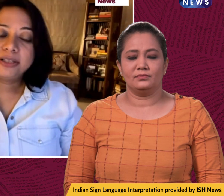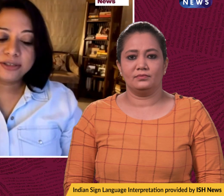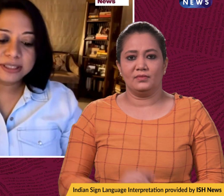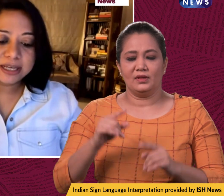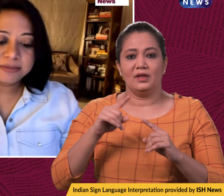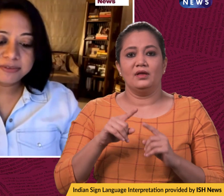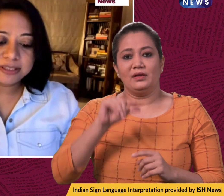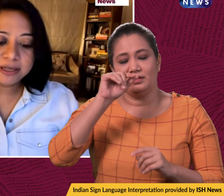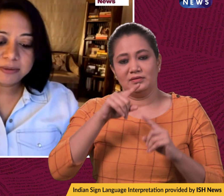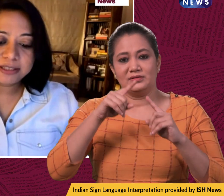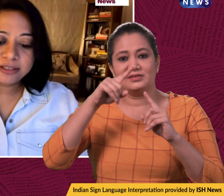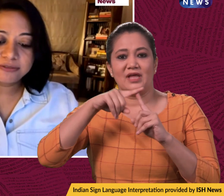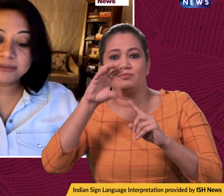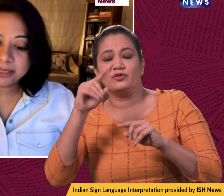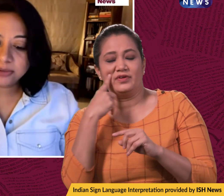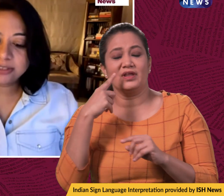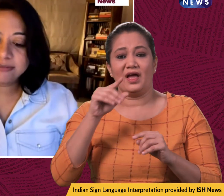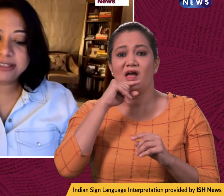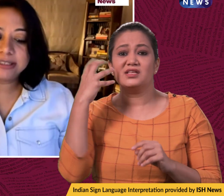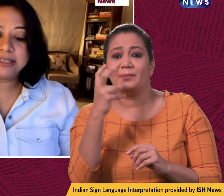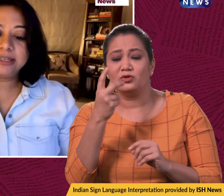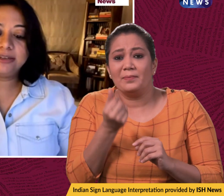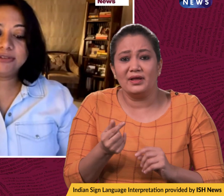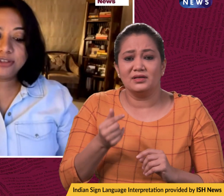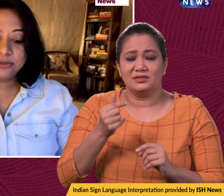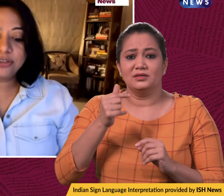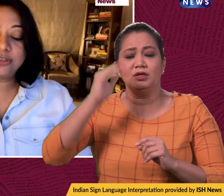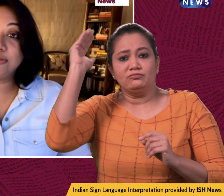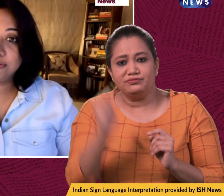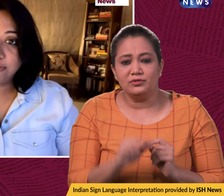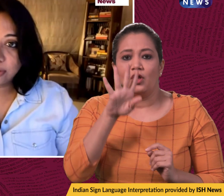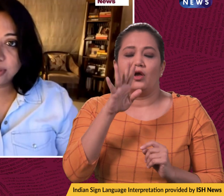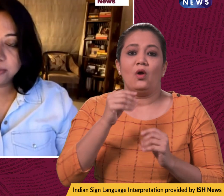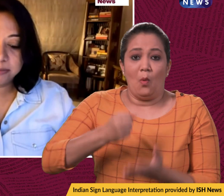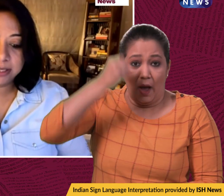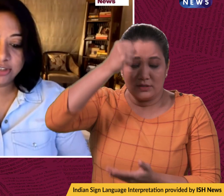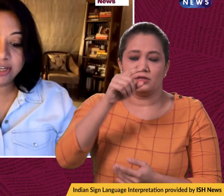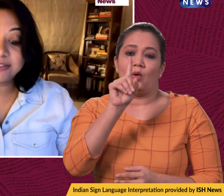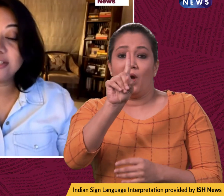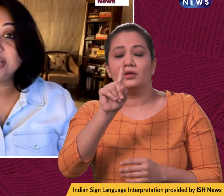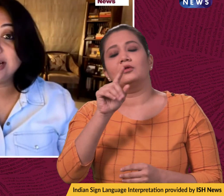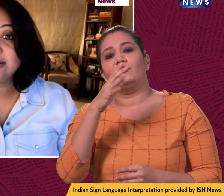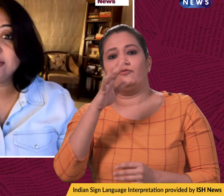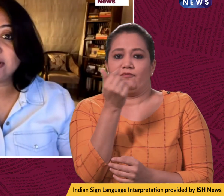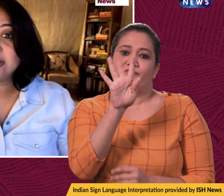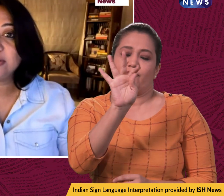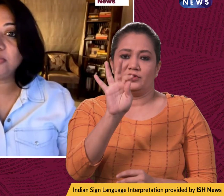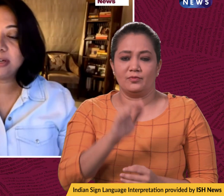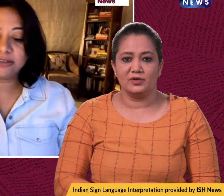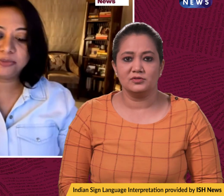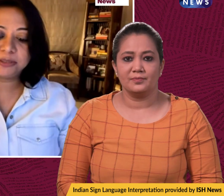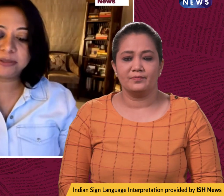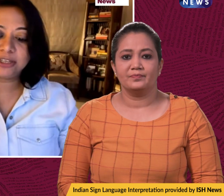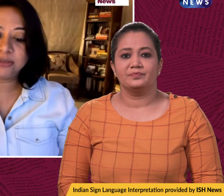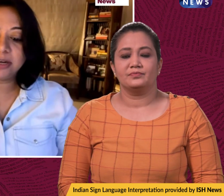According to the Times of India, prices of tomatoes recently reduced to Rs.40 per kg have surged again and crossed the